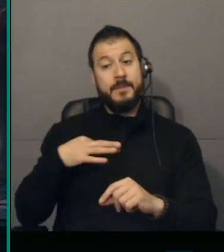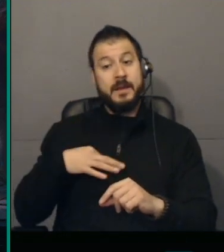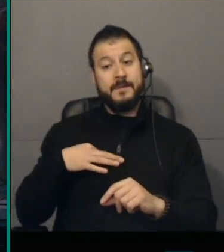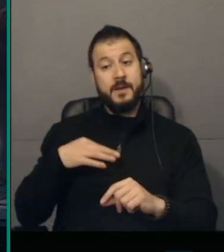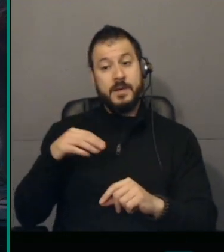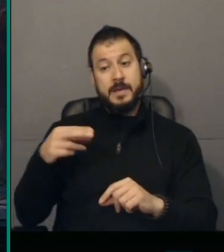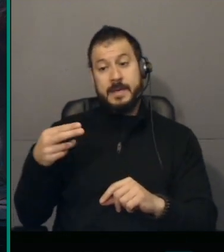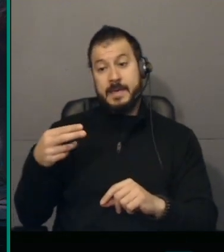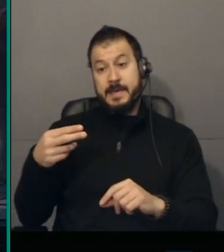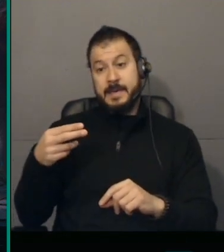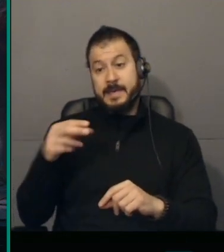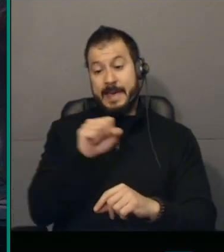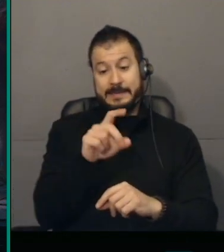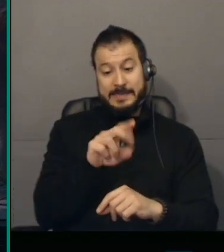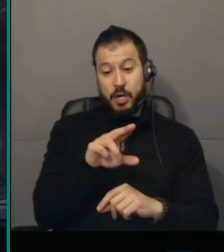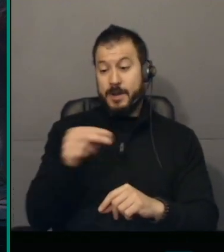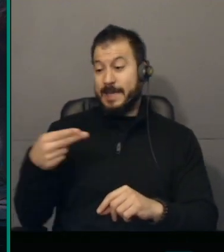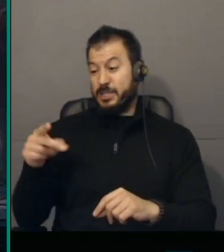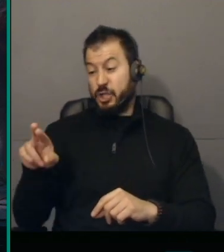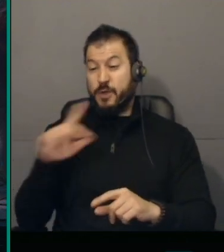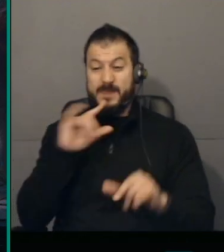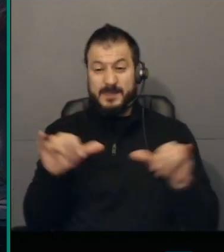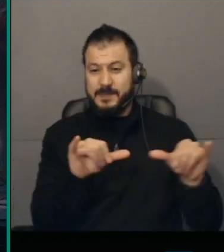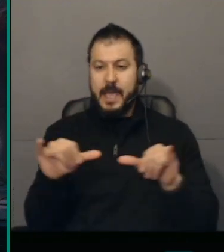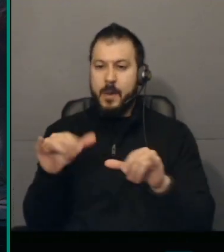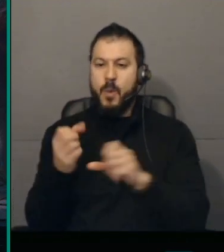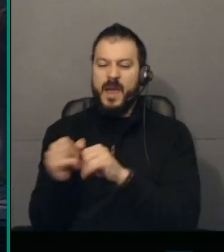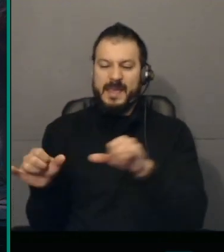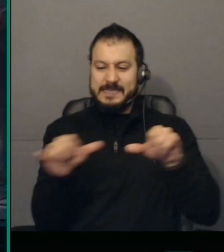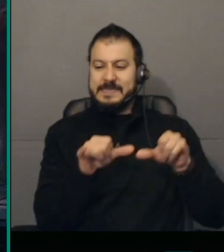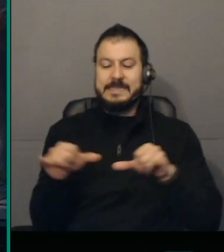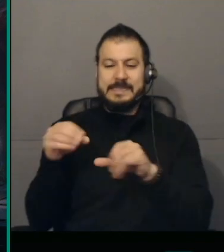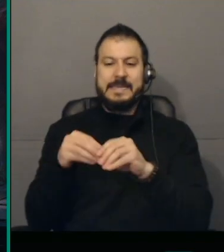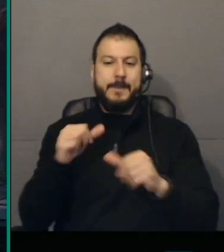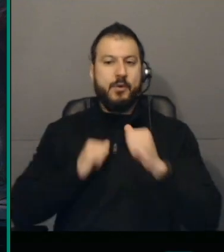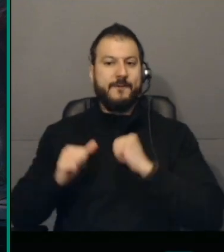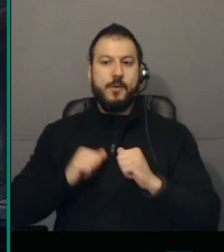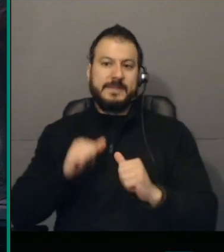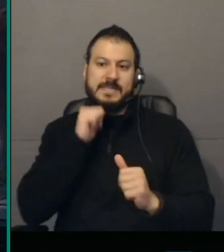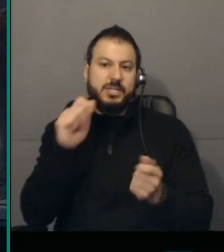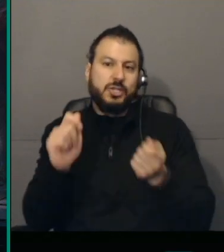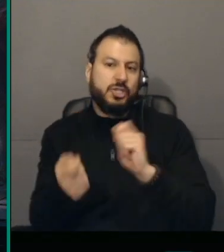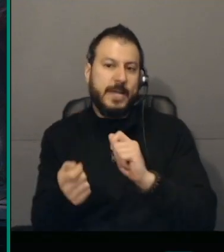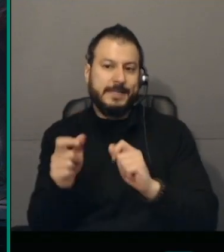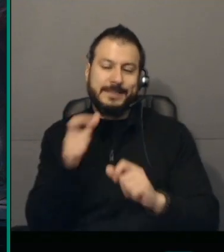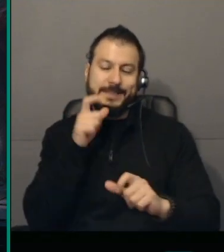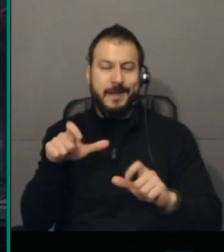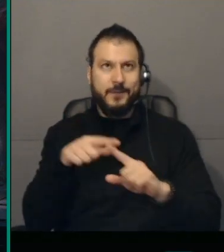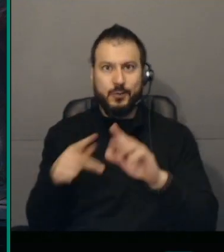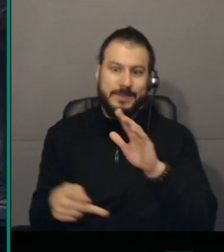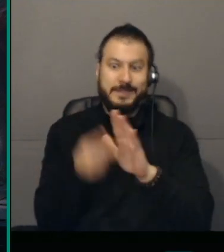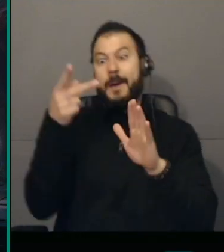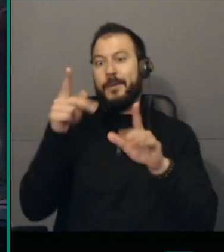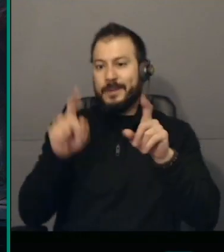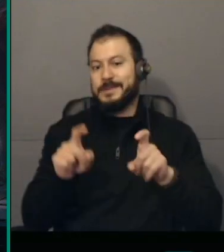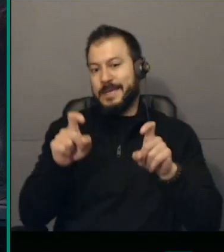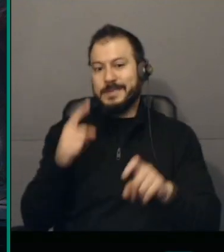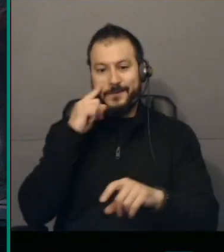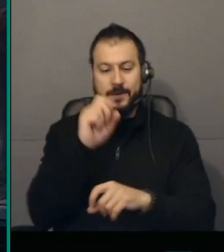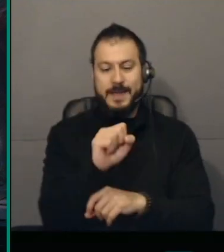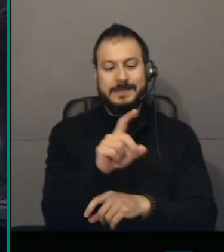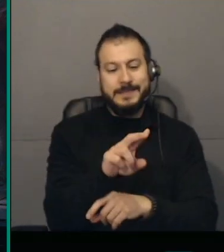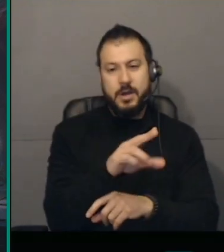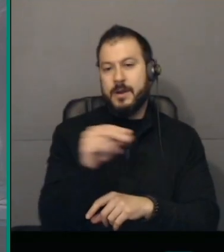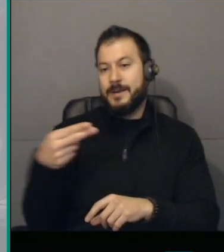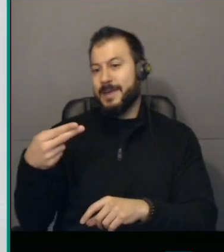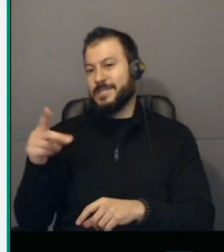treating SDR and HDR the same is that we got a consistency in performance that wouldn't change, so we didn't need to kind of double our testing for both SDR and HDR.